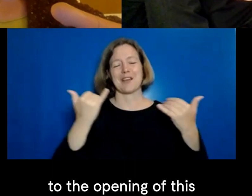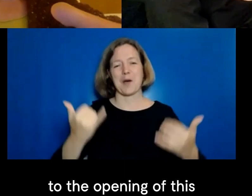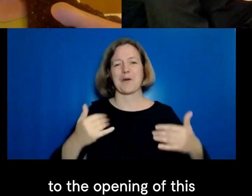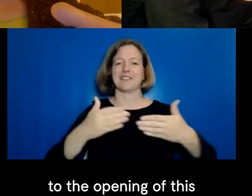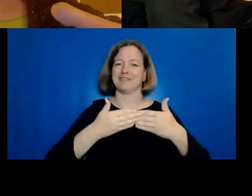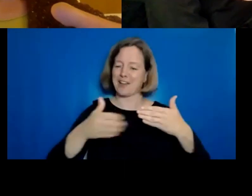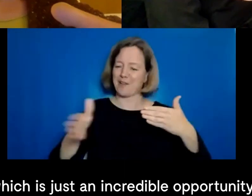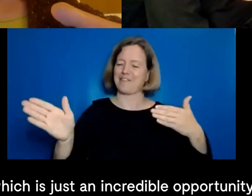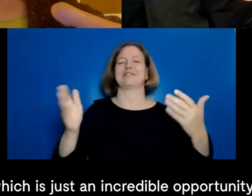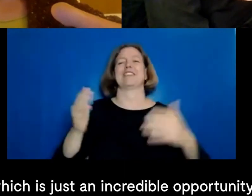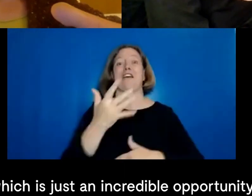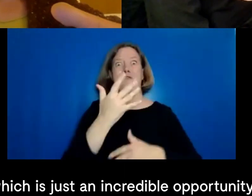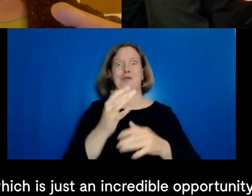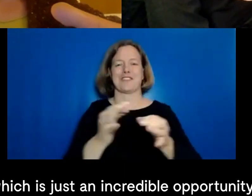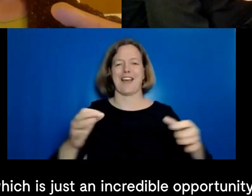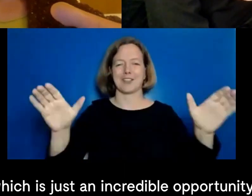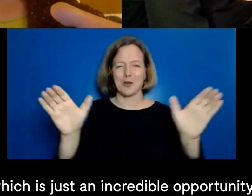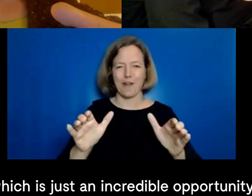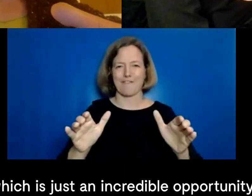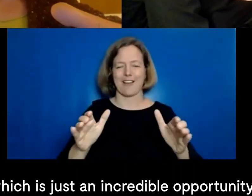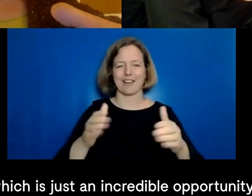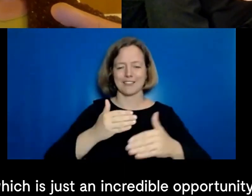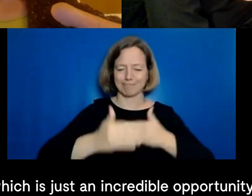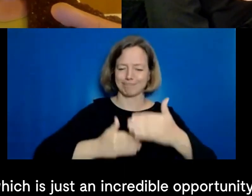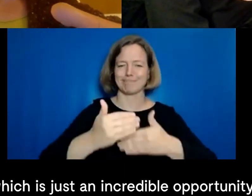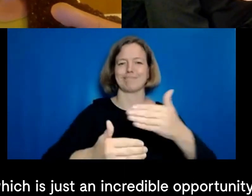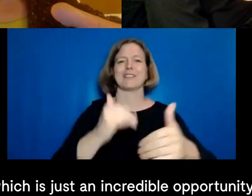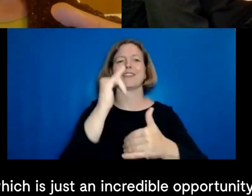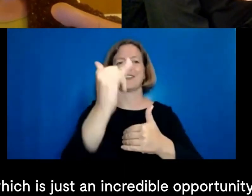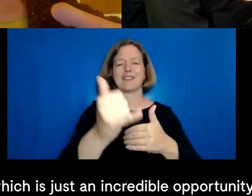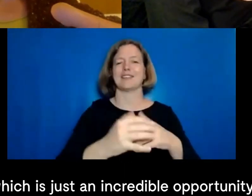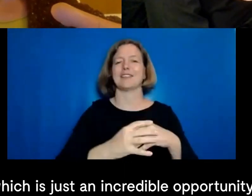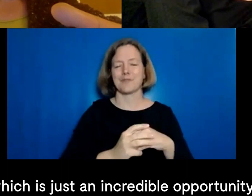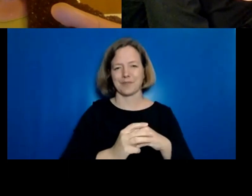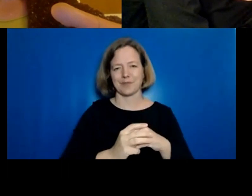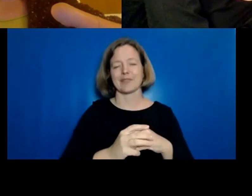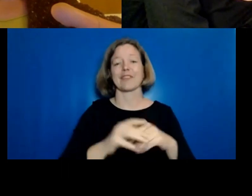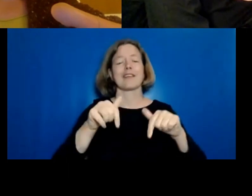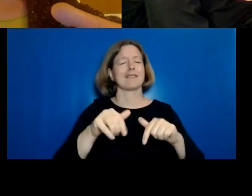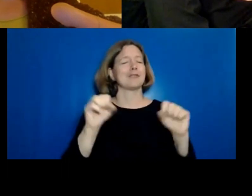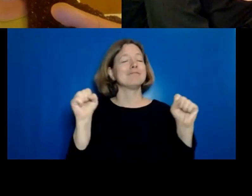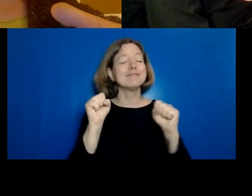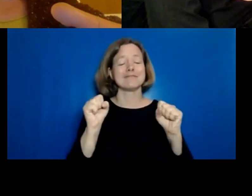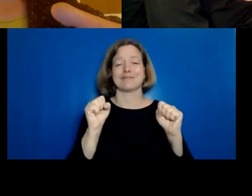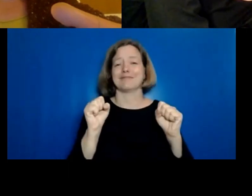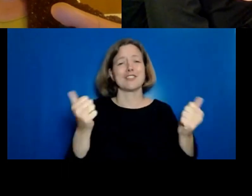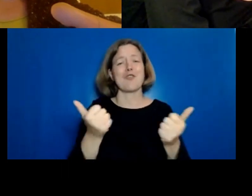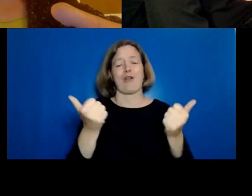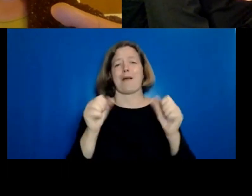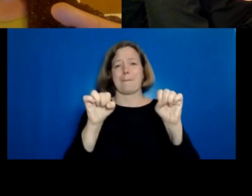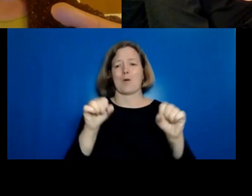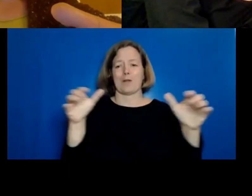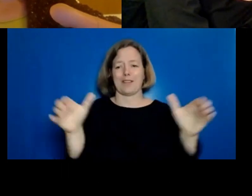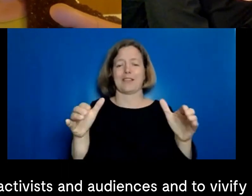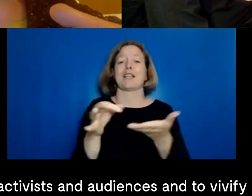5-day conference, which is just an incredible opportunity to bring together local and international